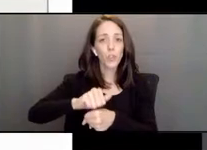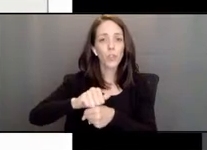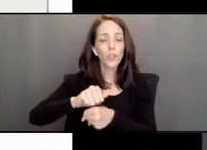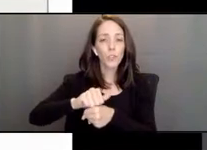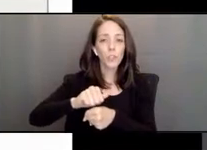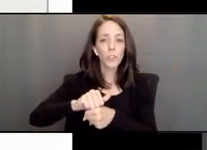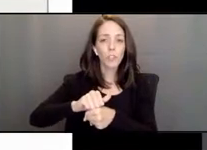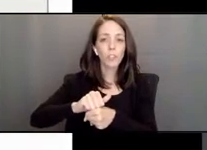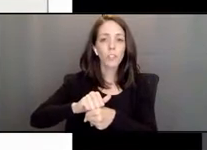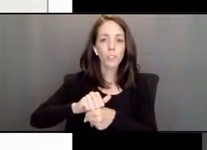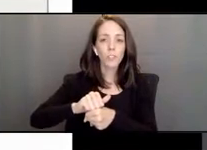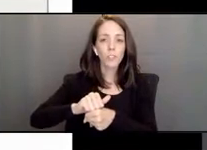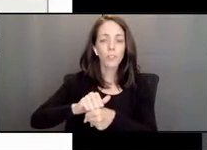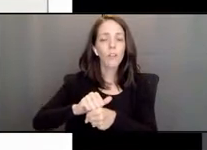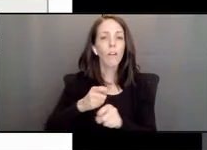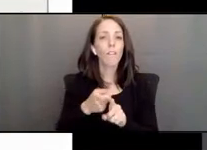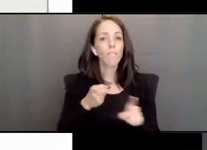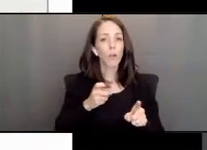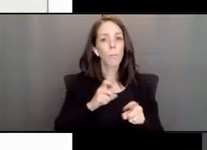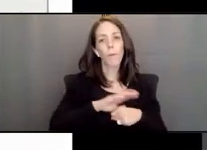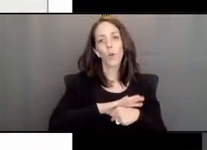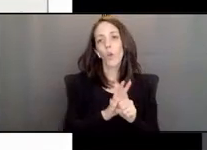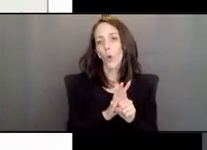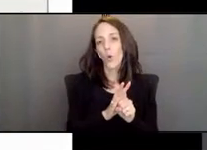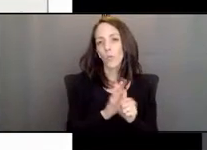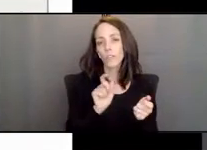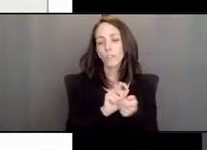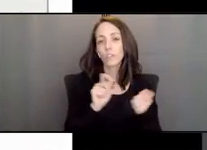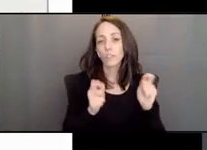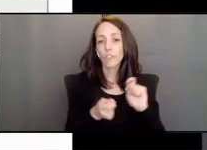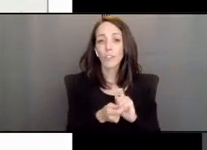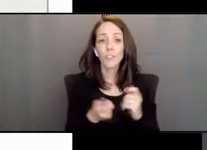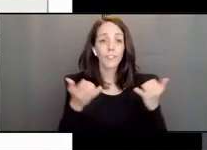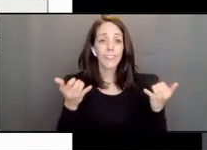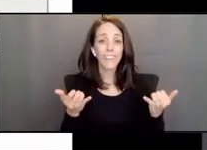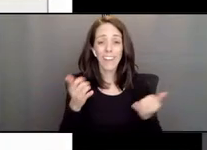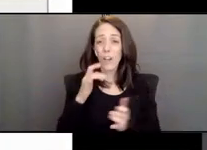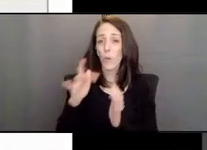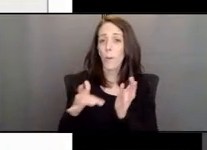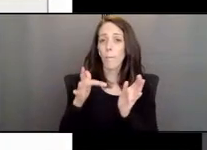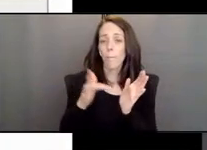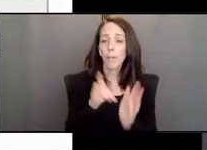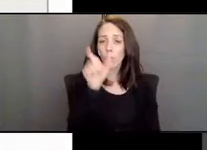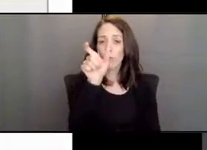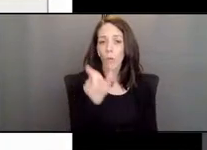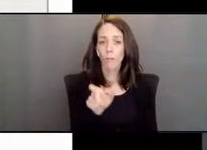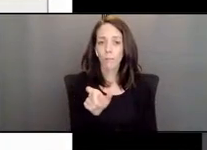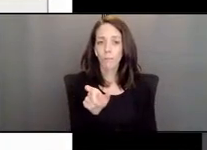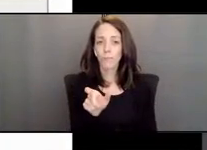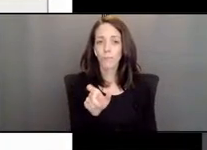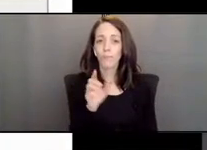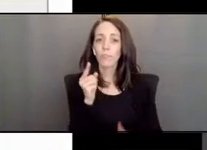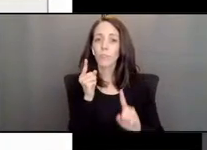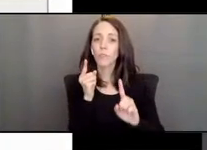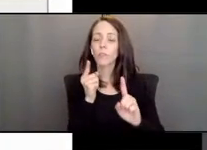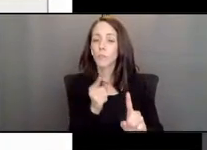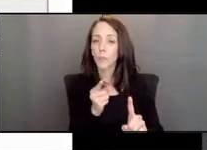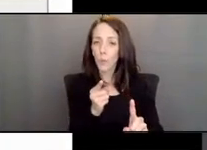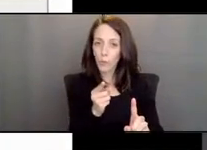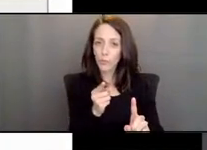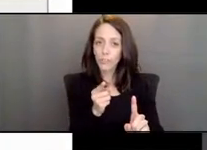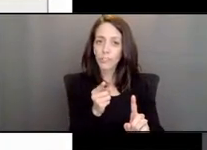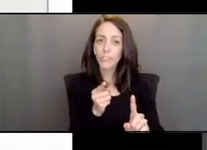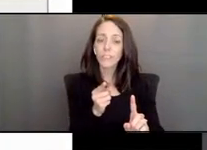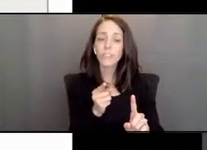result of the pandemic. I'm going to move now to our middle column. These are objectives that we identified